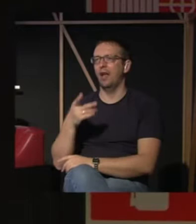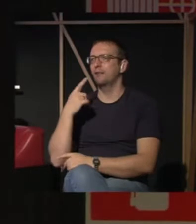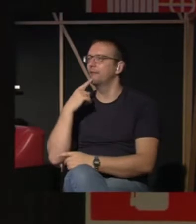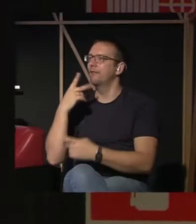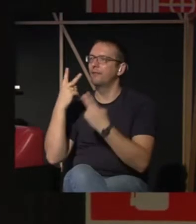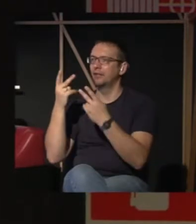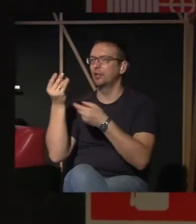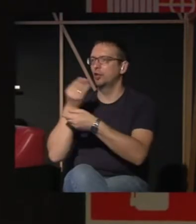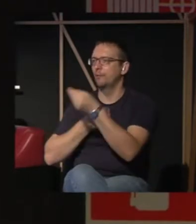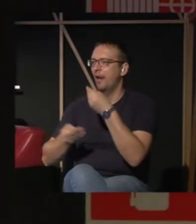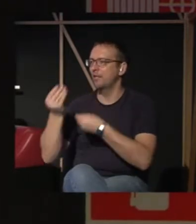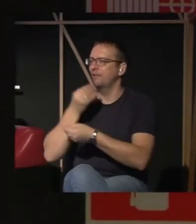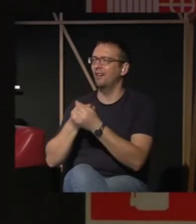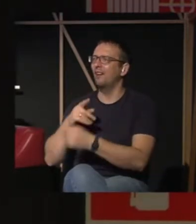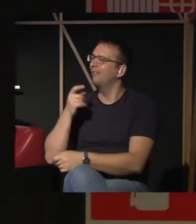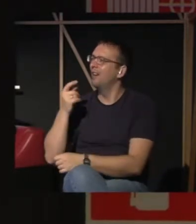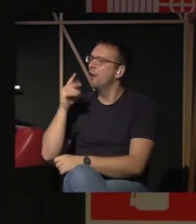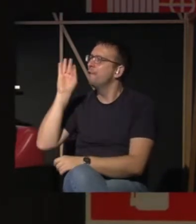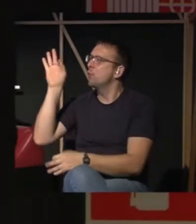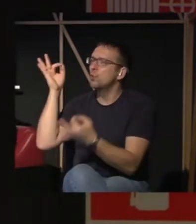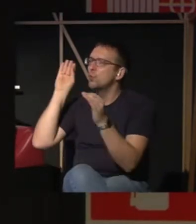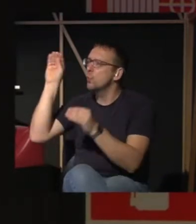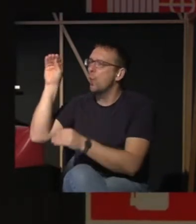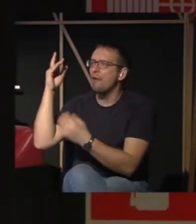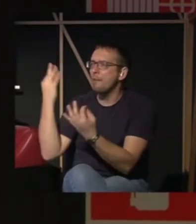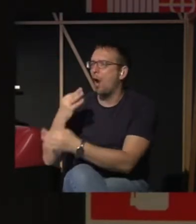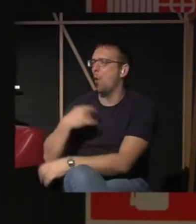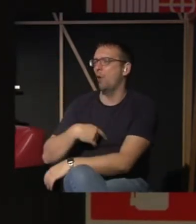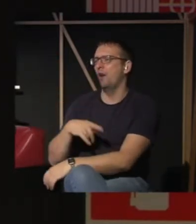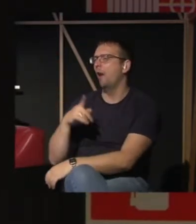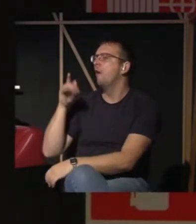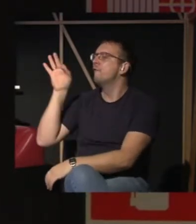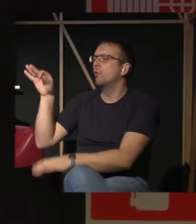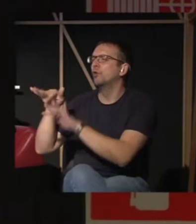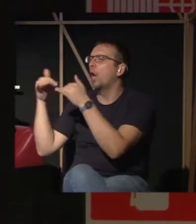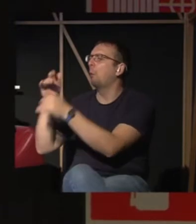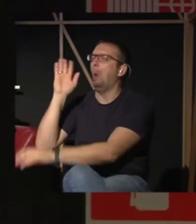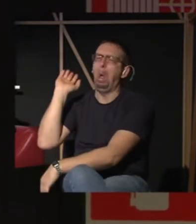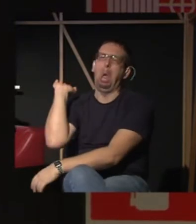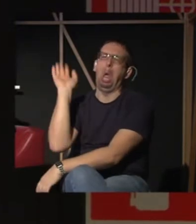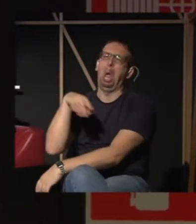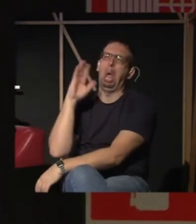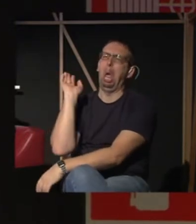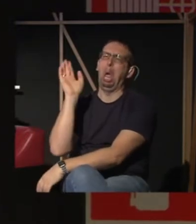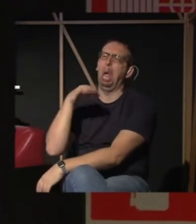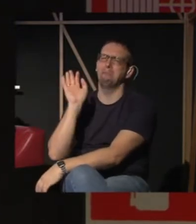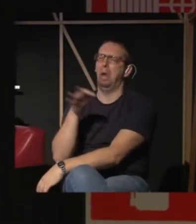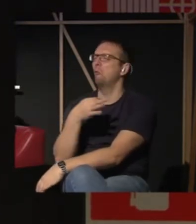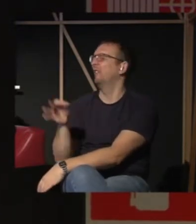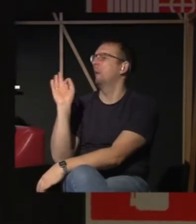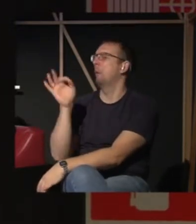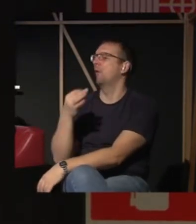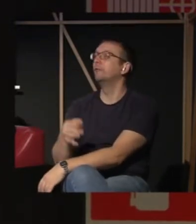a lot of effort that went in for these small details to be implemented. On the next slide, we have a great group